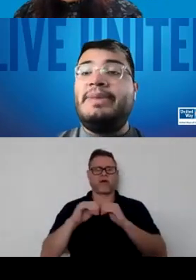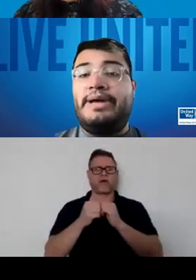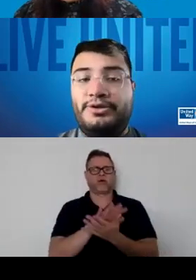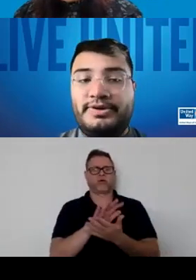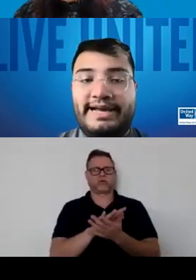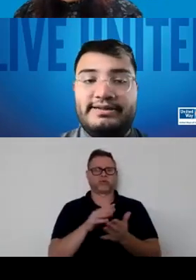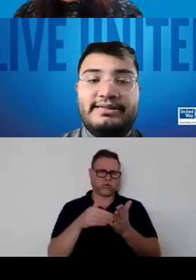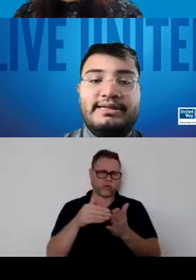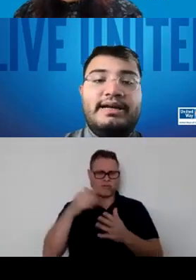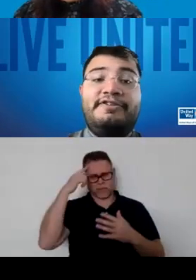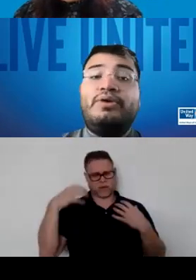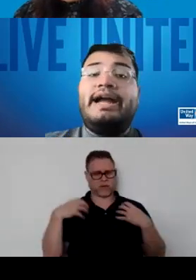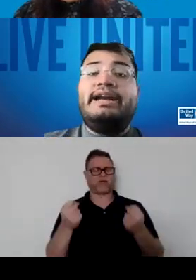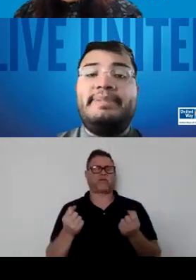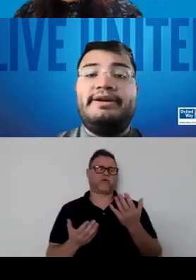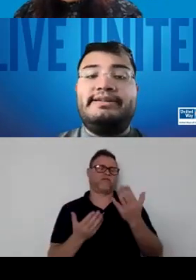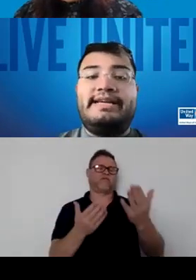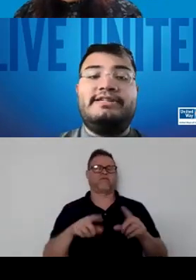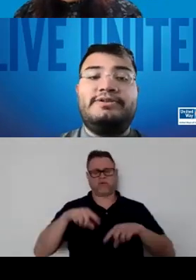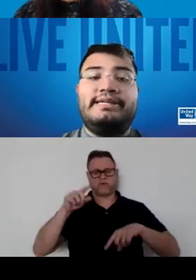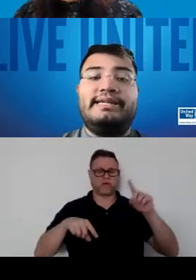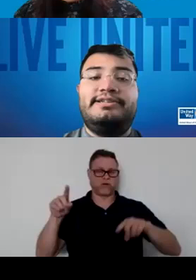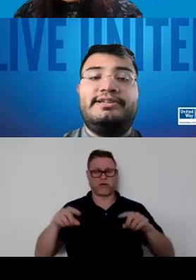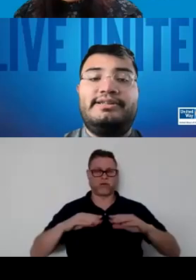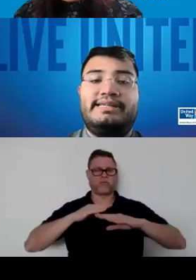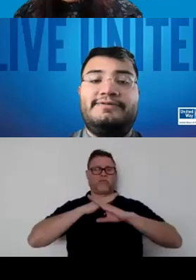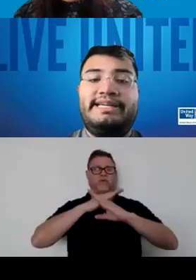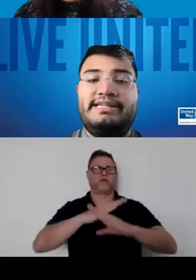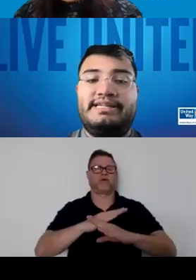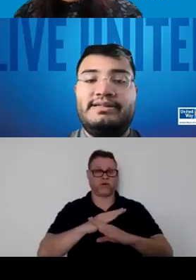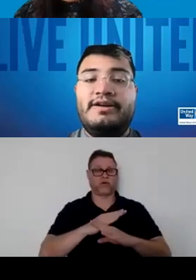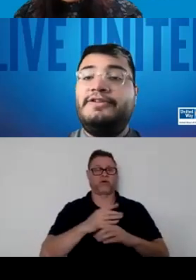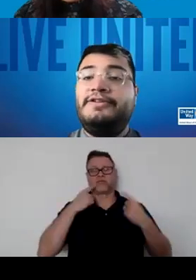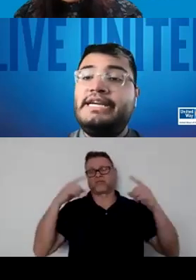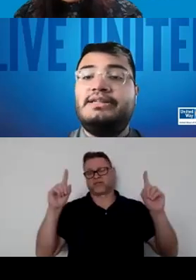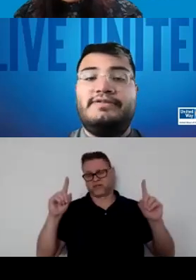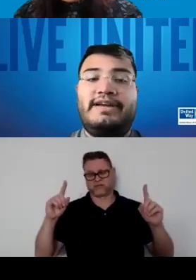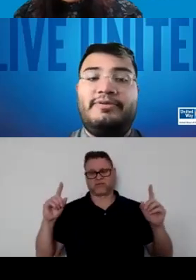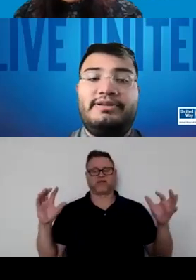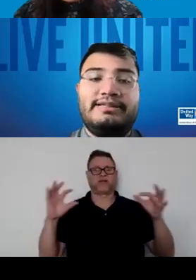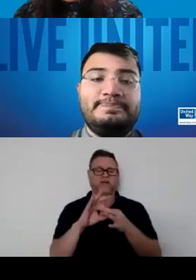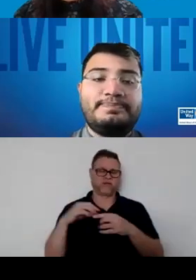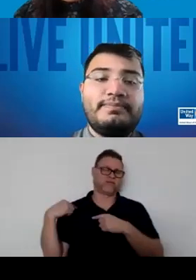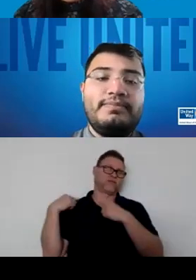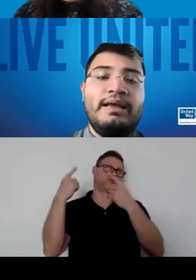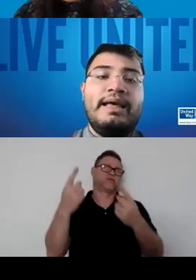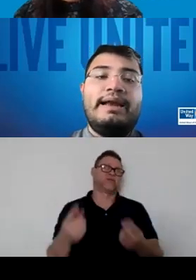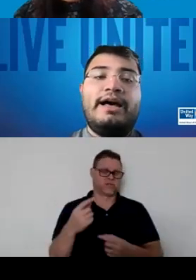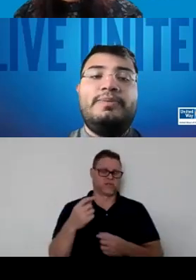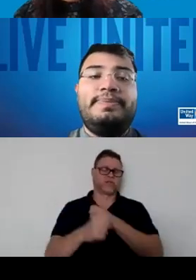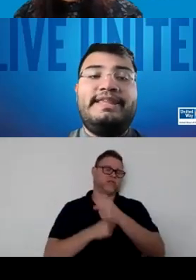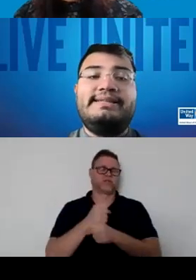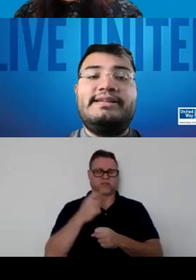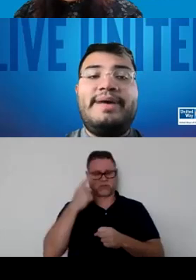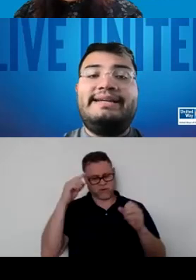and mental health providers. A variety of barriers have resulted in deterred successful linkages for years for families.